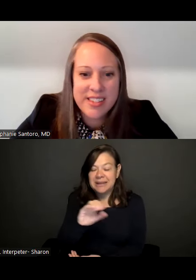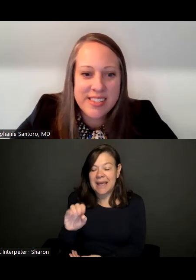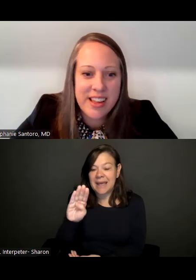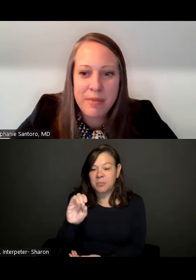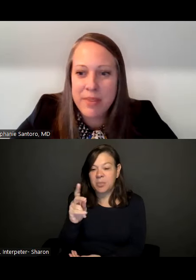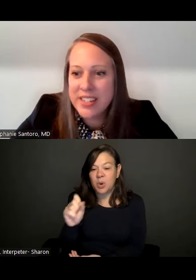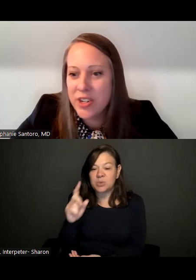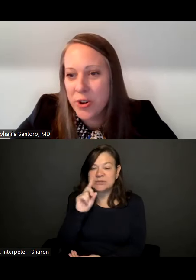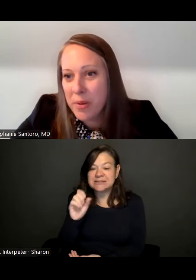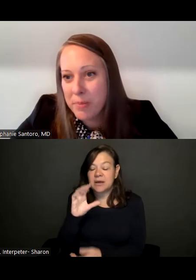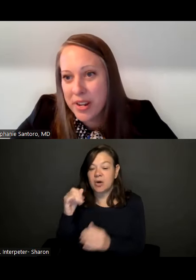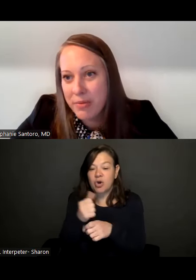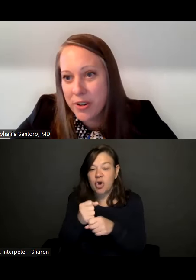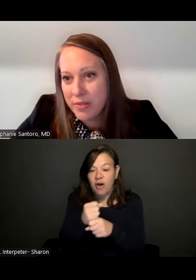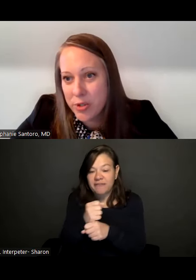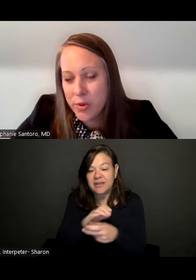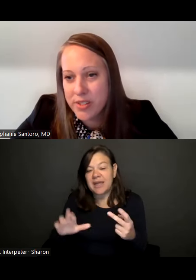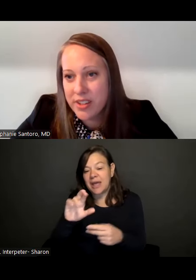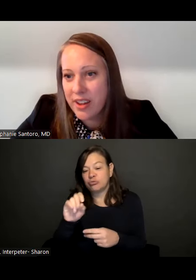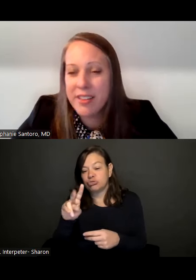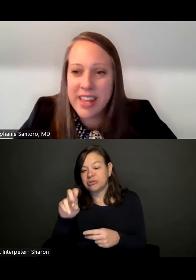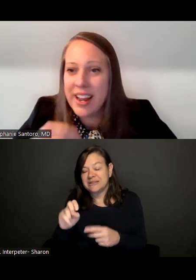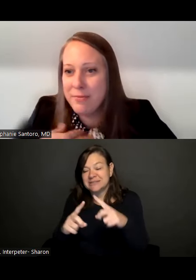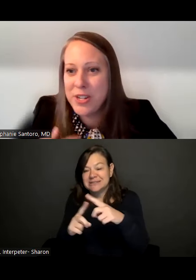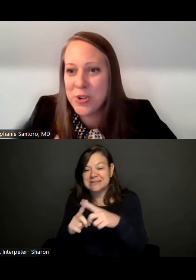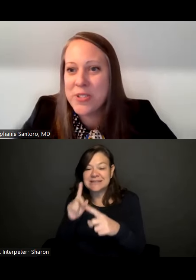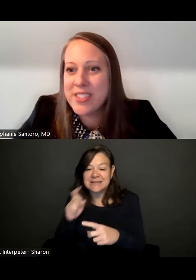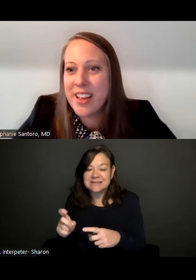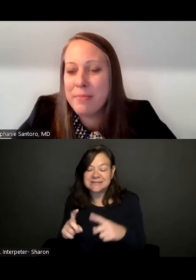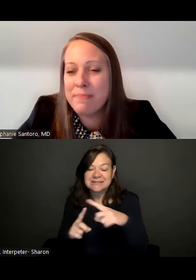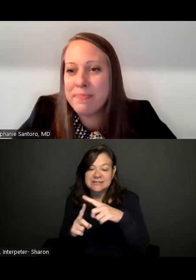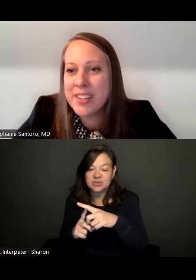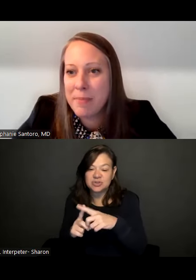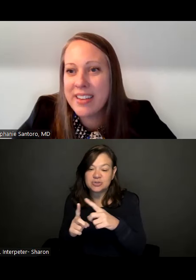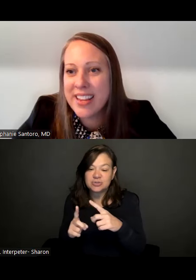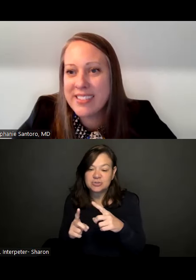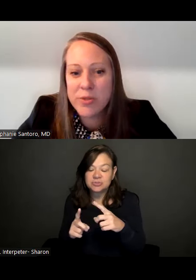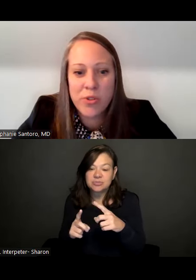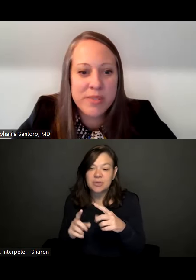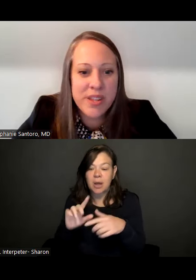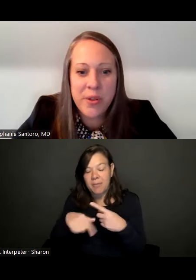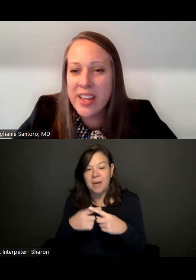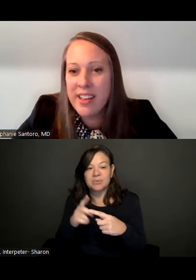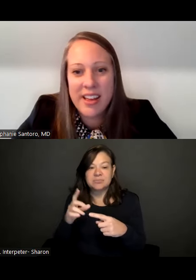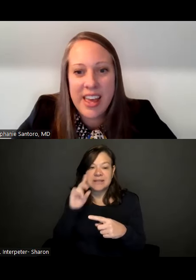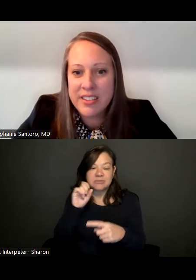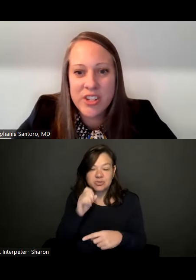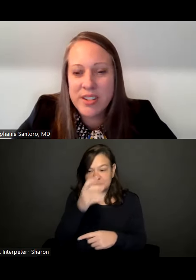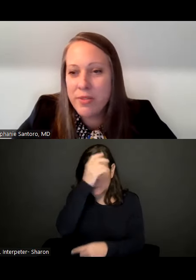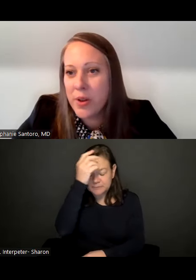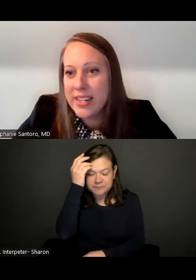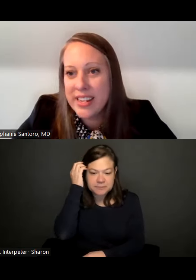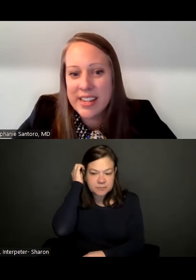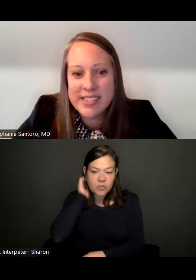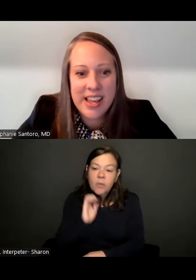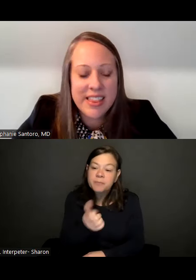Tees is a t-shirt company for individuals that have t-shirts about Down syndrome. So again, just a